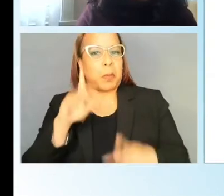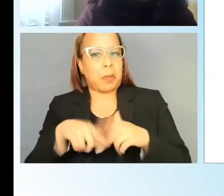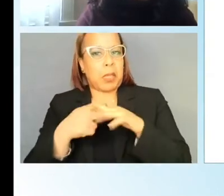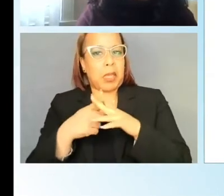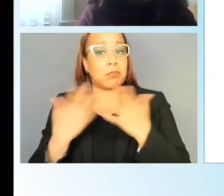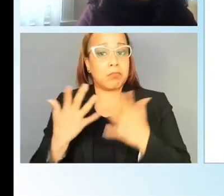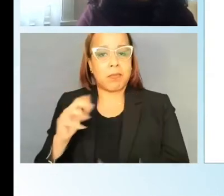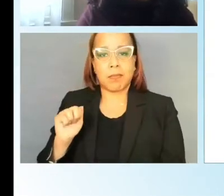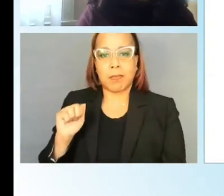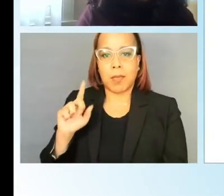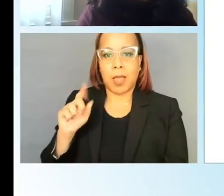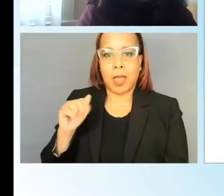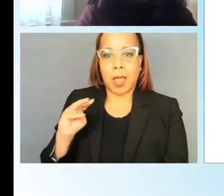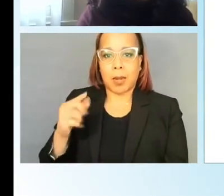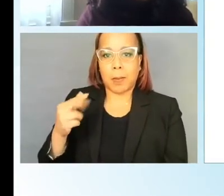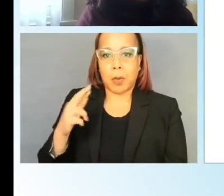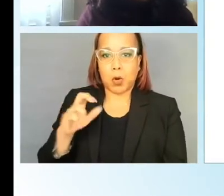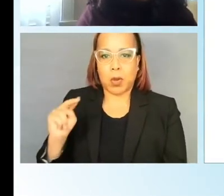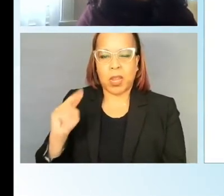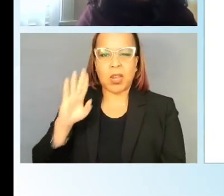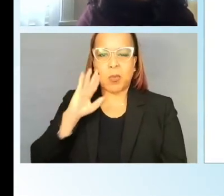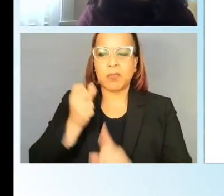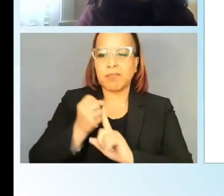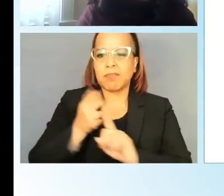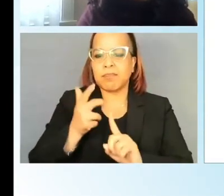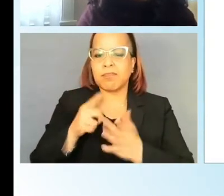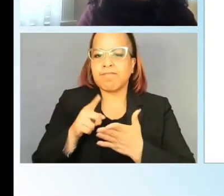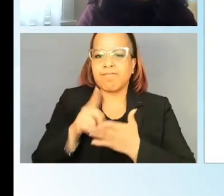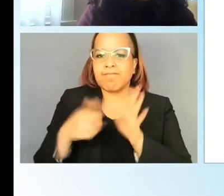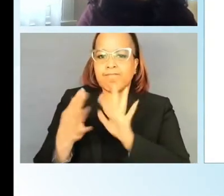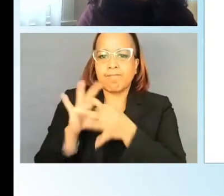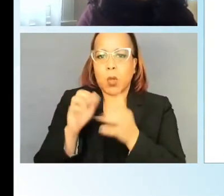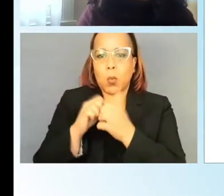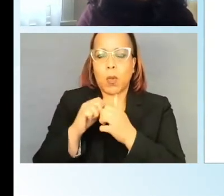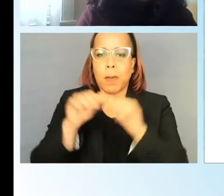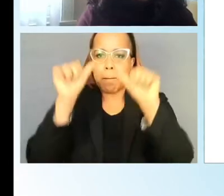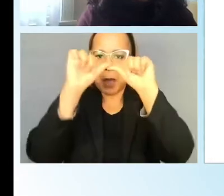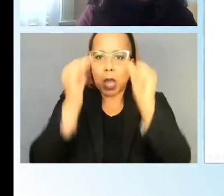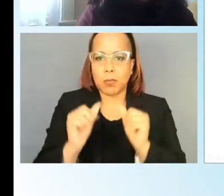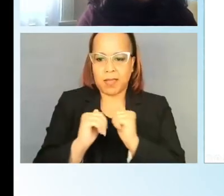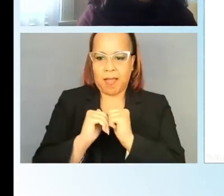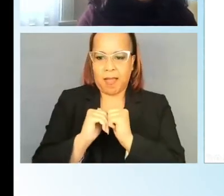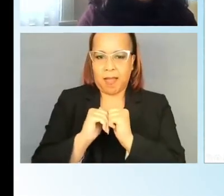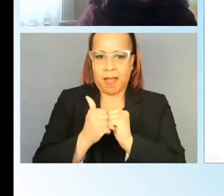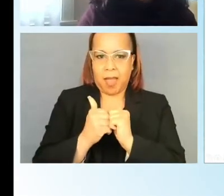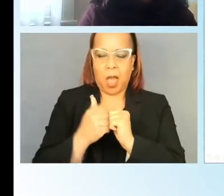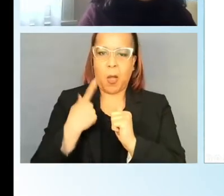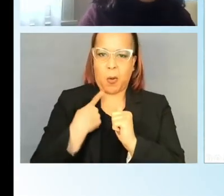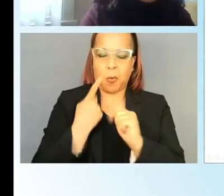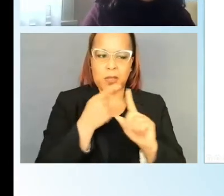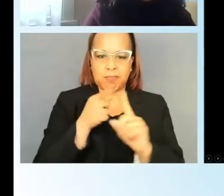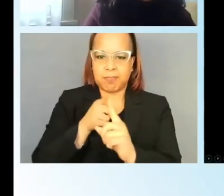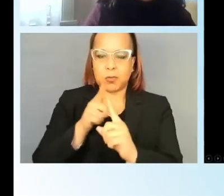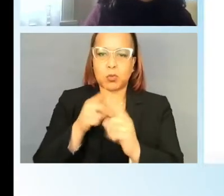who's going to talk a little bit about what's at stake with monuments and about how we get to truth telling. Thank